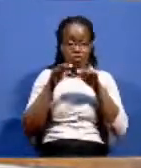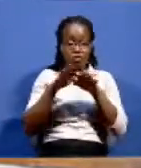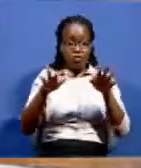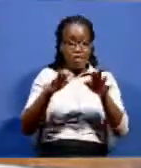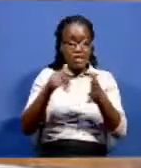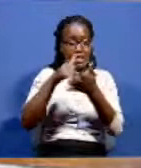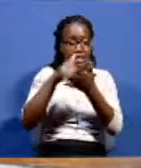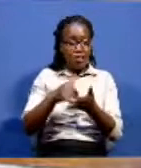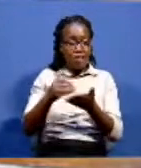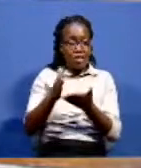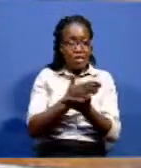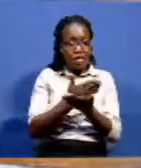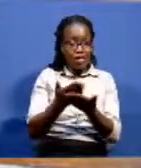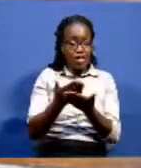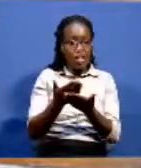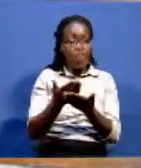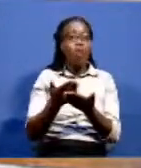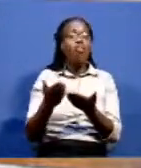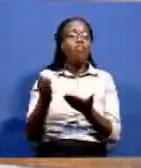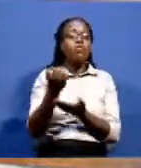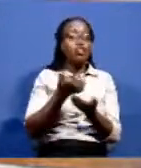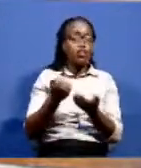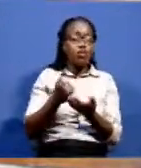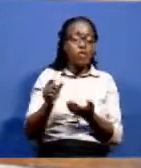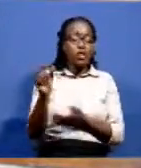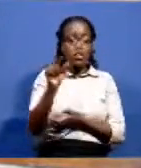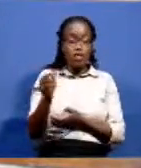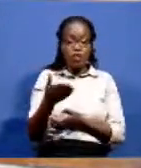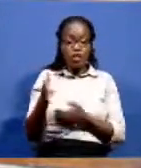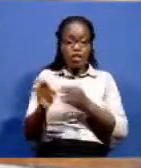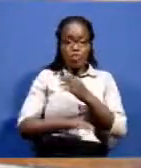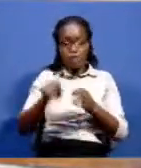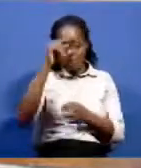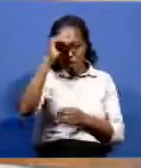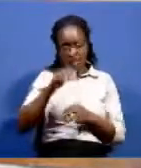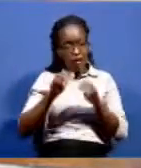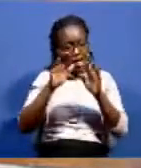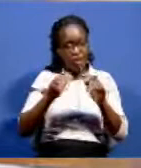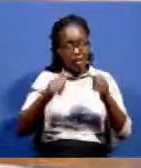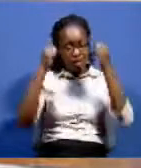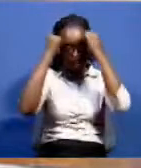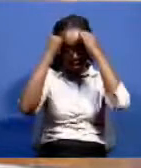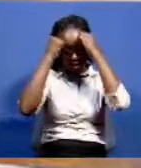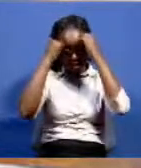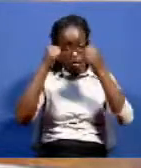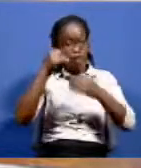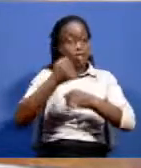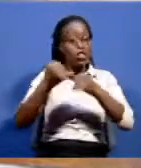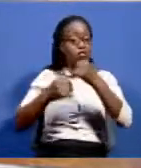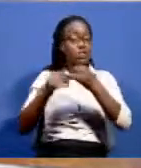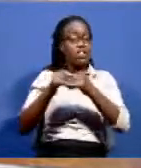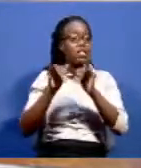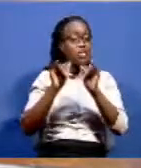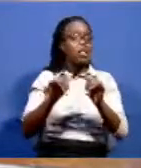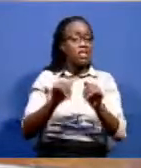economy in the region. Deputy Governor Moses Mulomi says agriculture, education and infrastructure remain